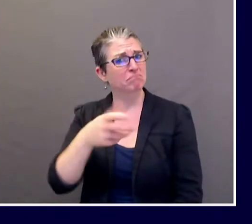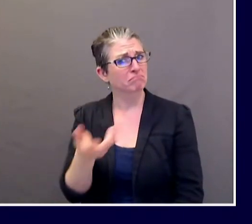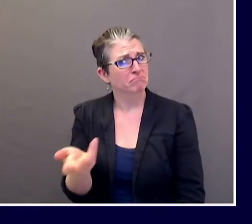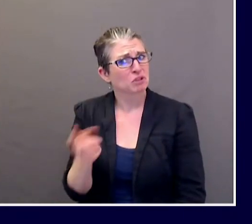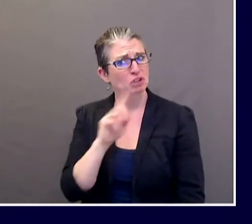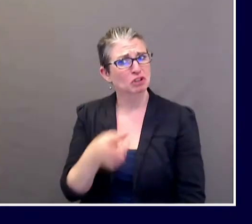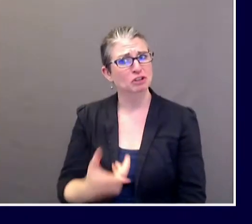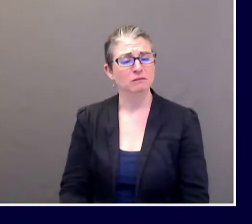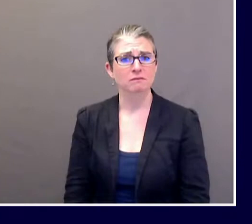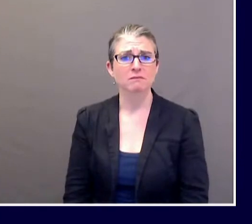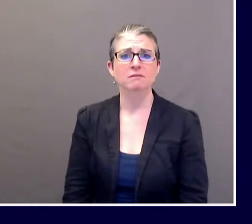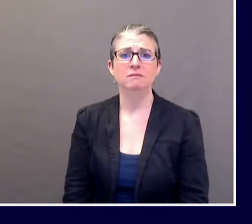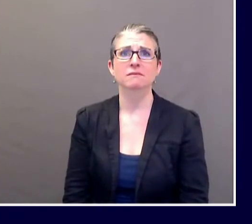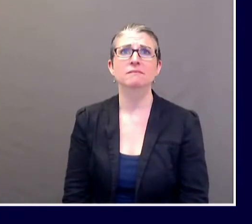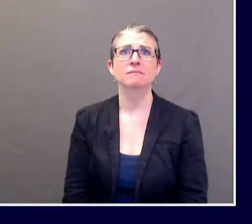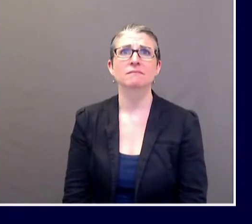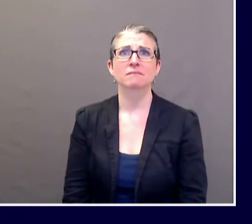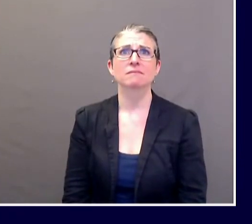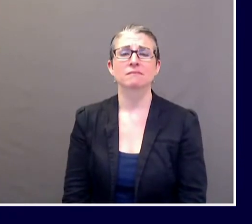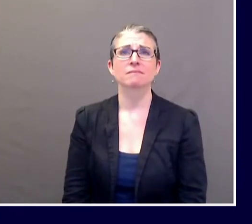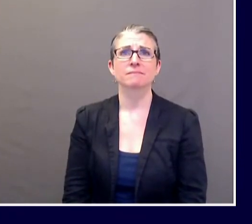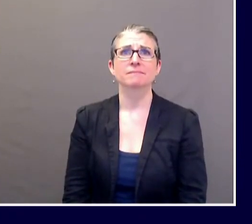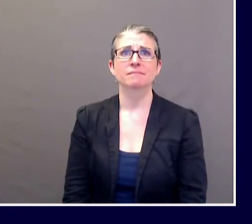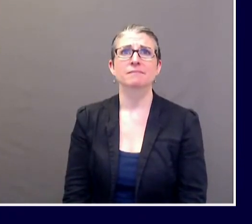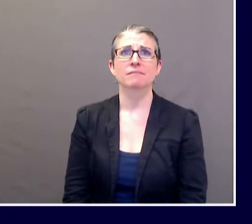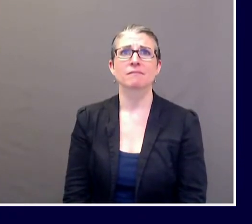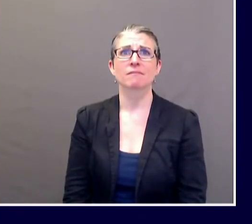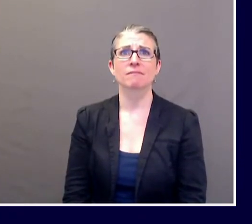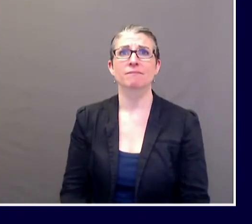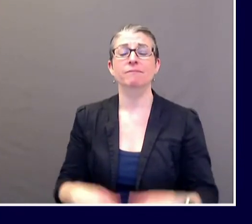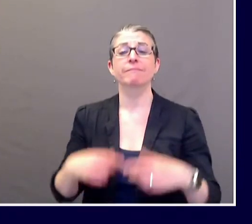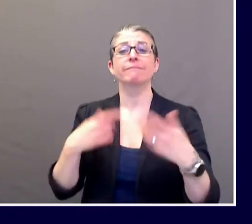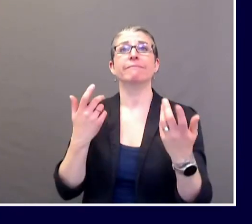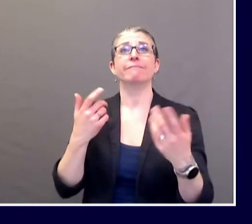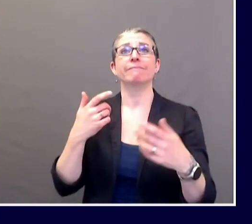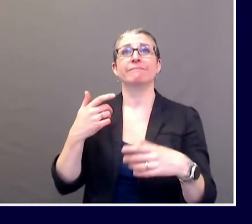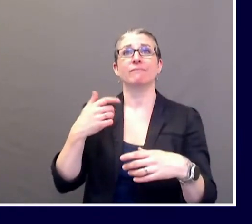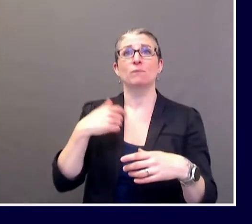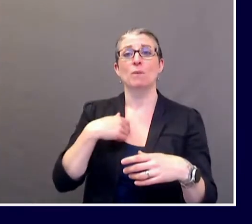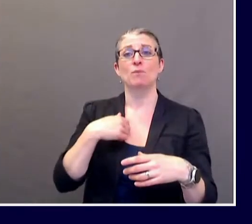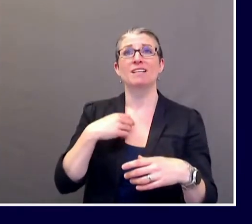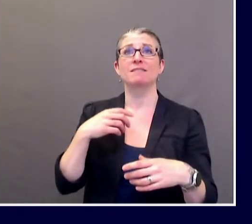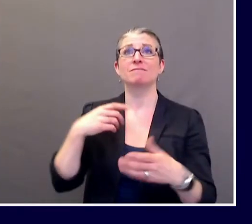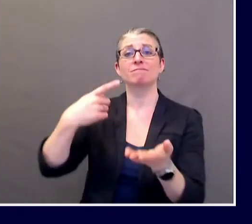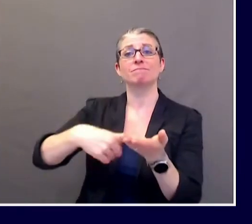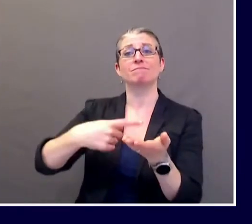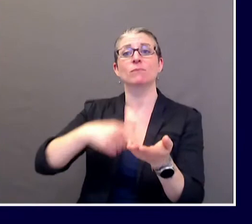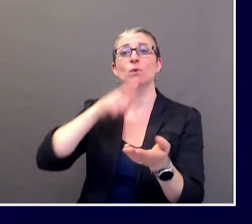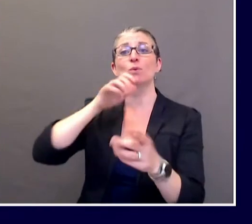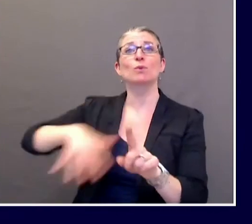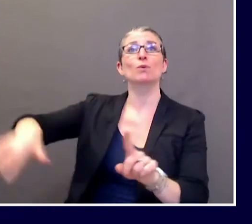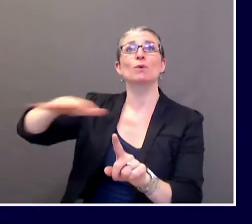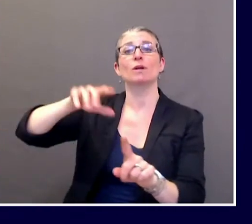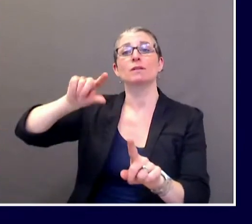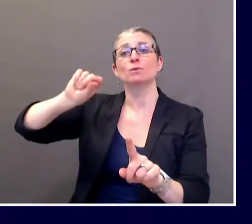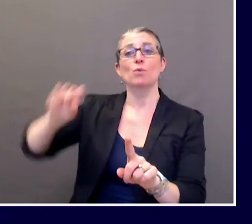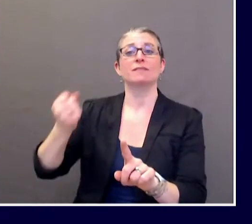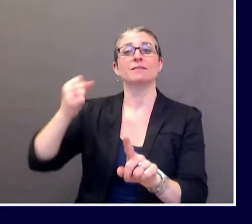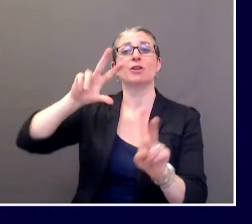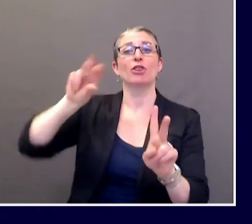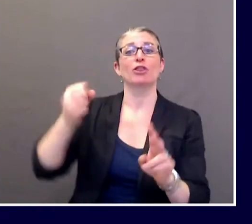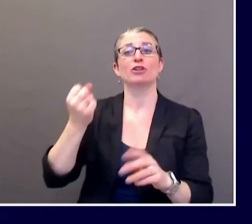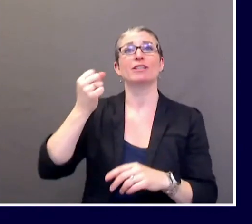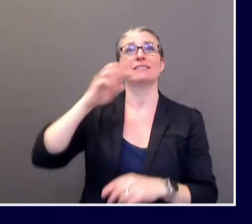For large scale population level type immunity, to really bend that curve of COVID cases down, we need